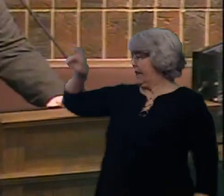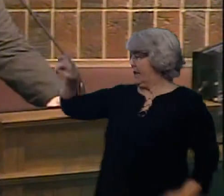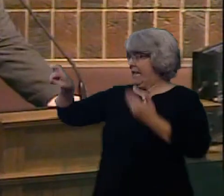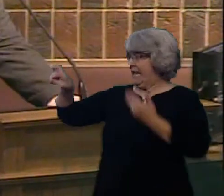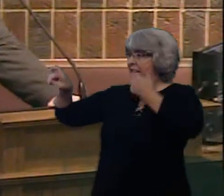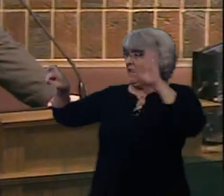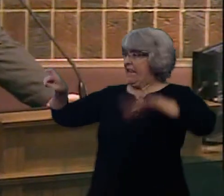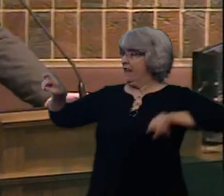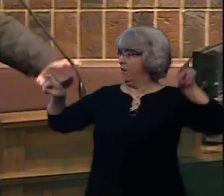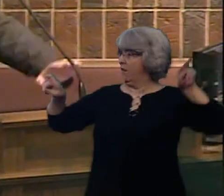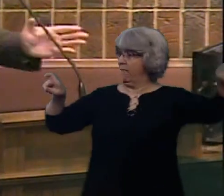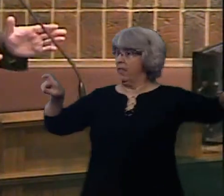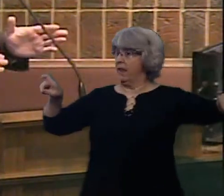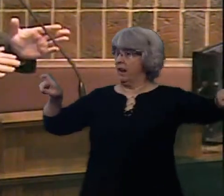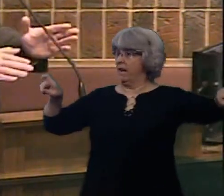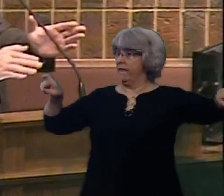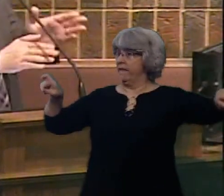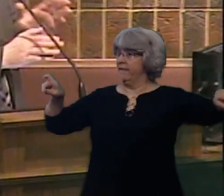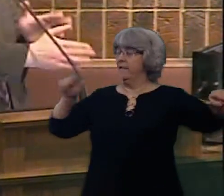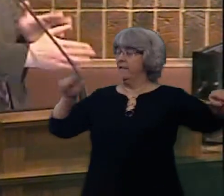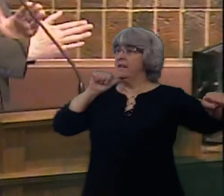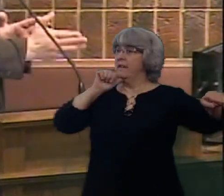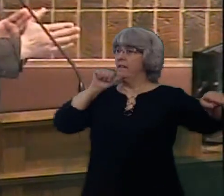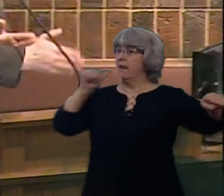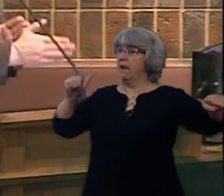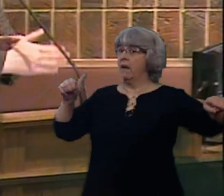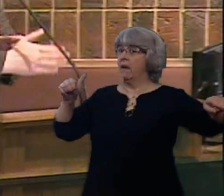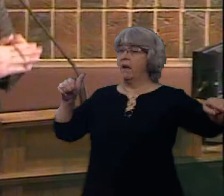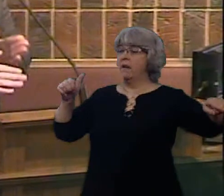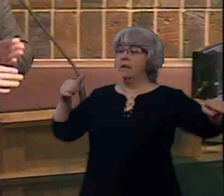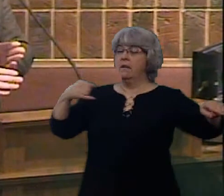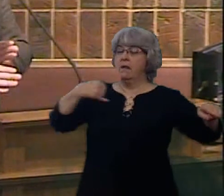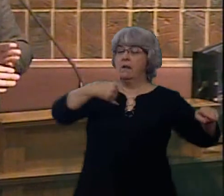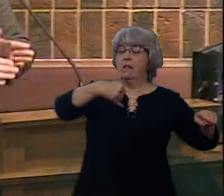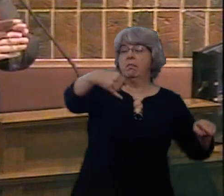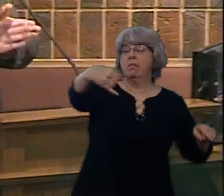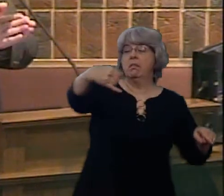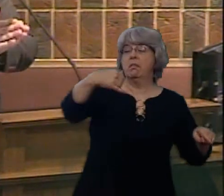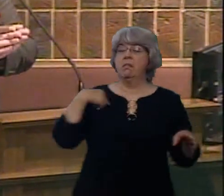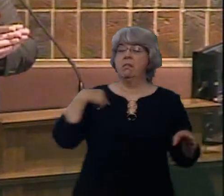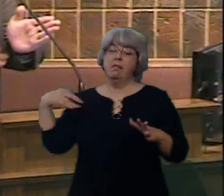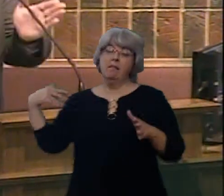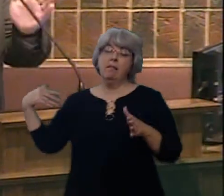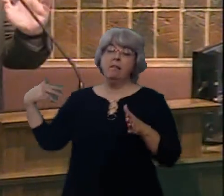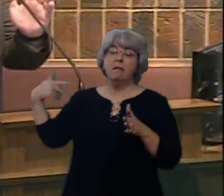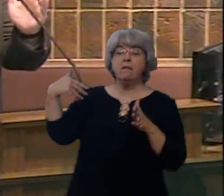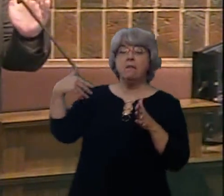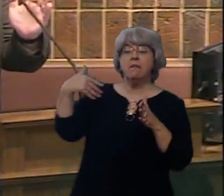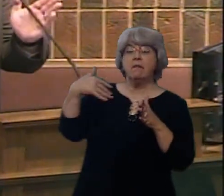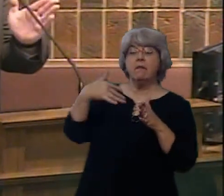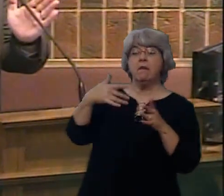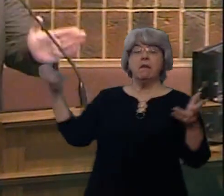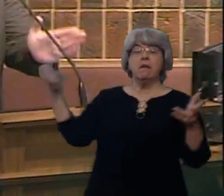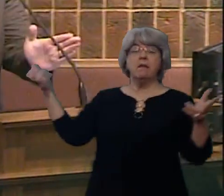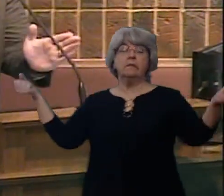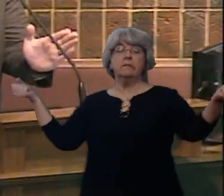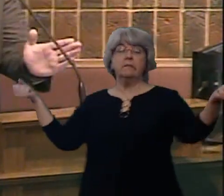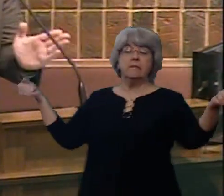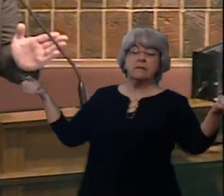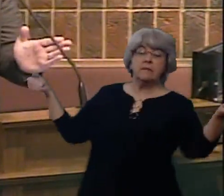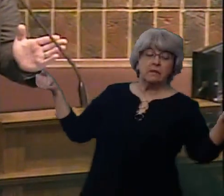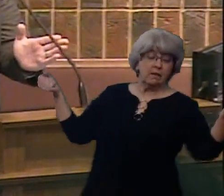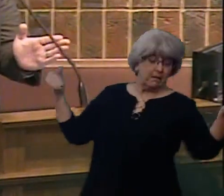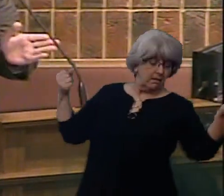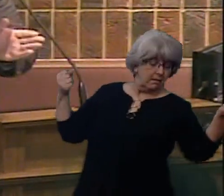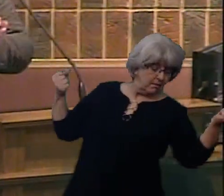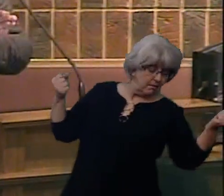of trying to find out where the line is, right? The line between sinning and not